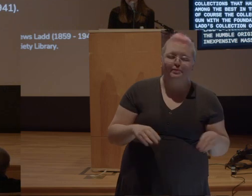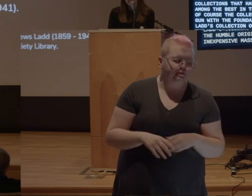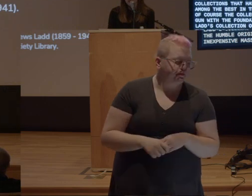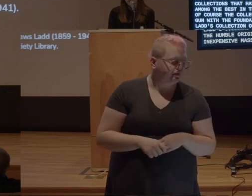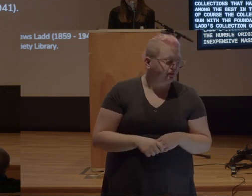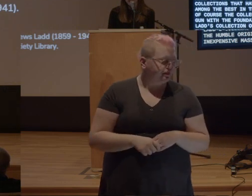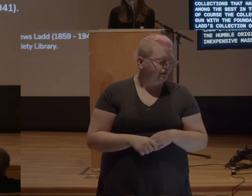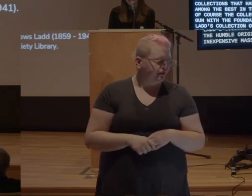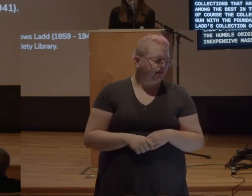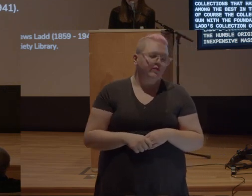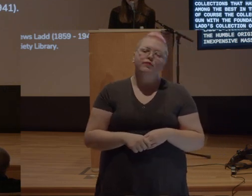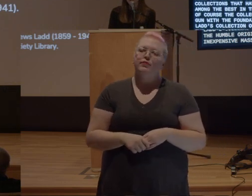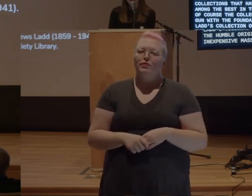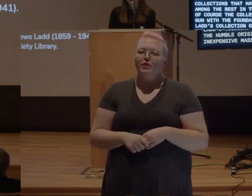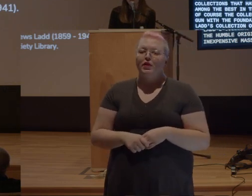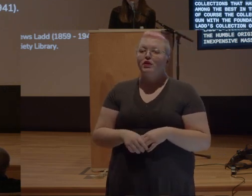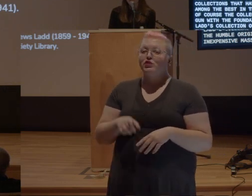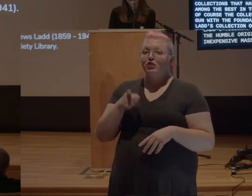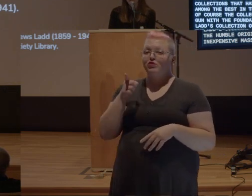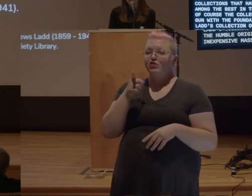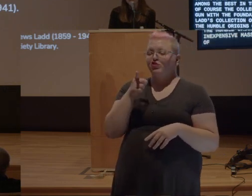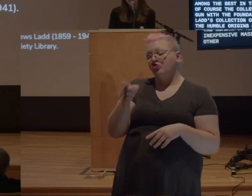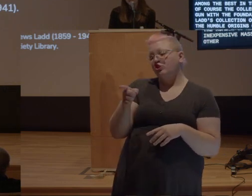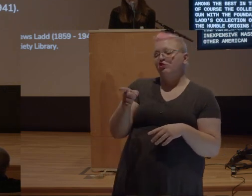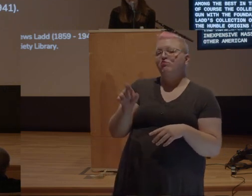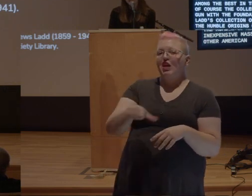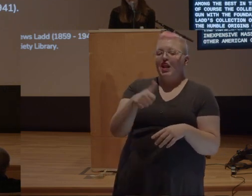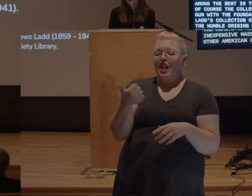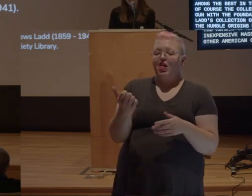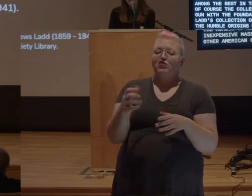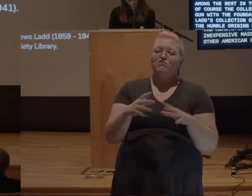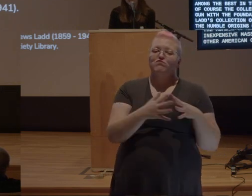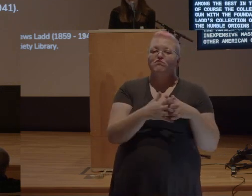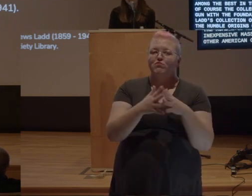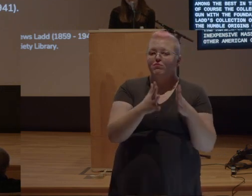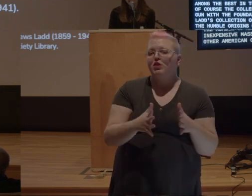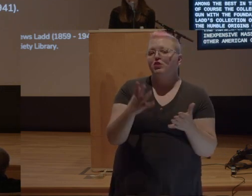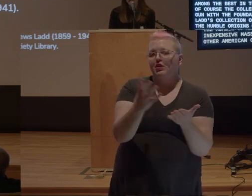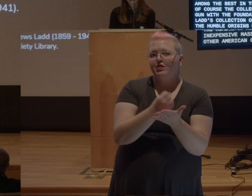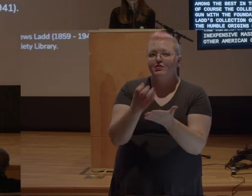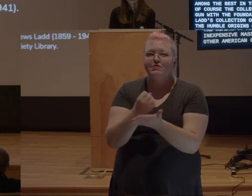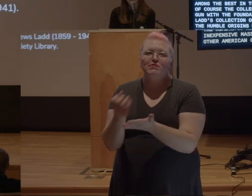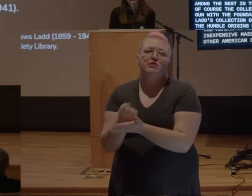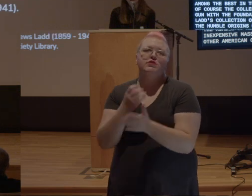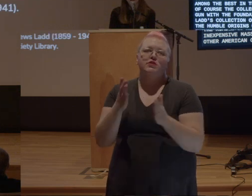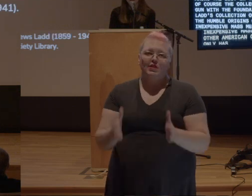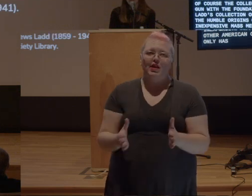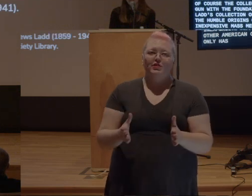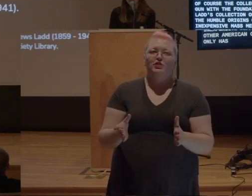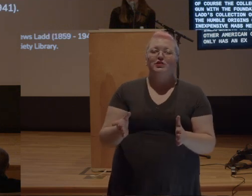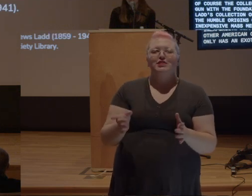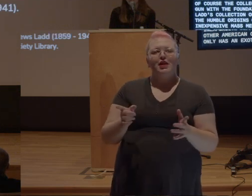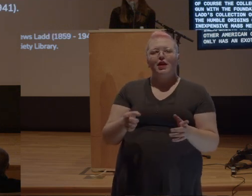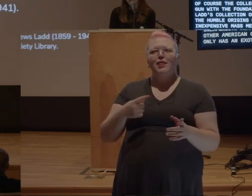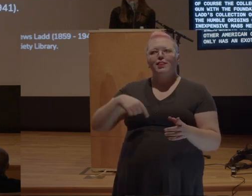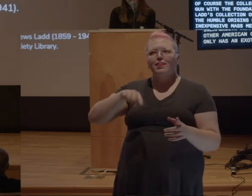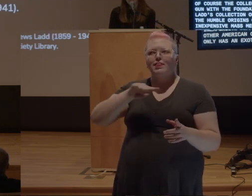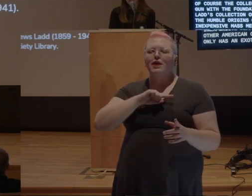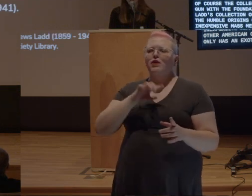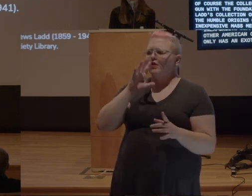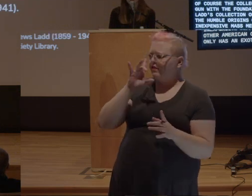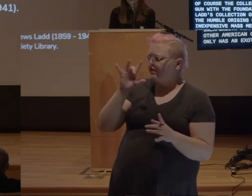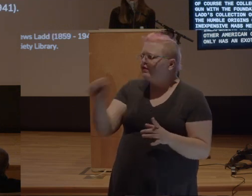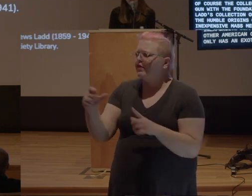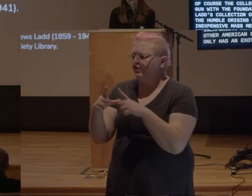Japan, for Ladd and many other American collectors, Japanese prints not only had an exotic aesthetic appeal,